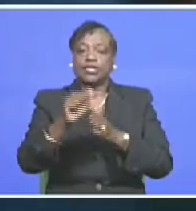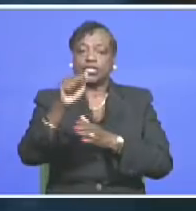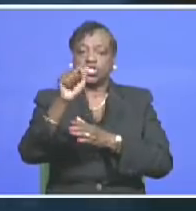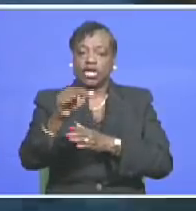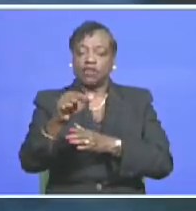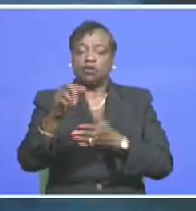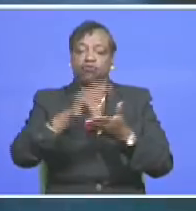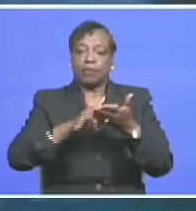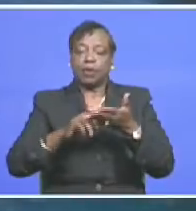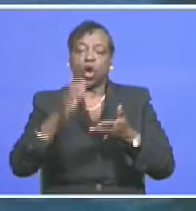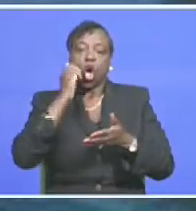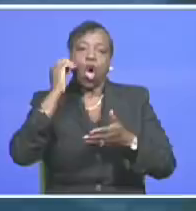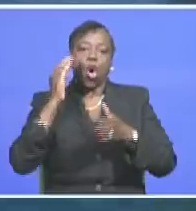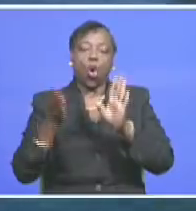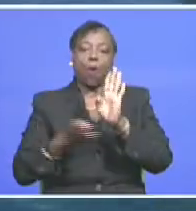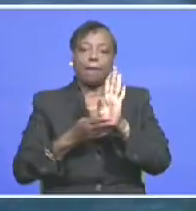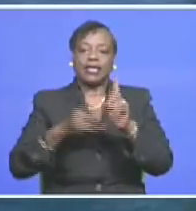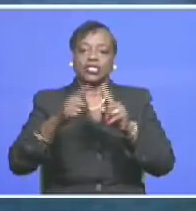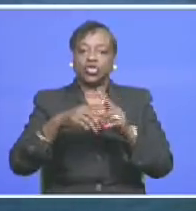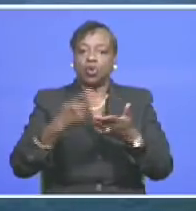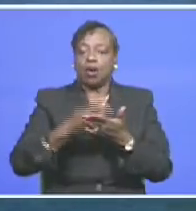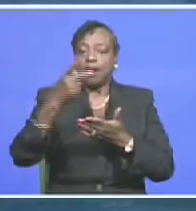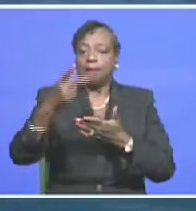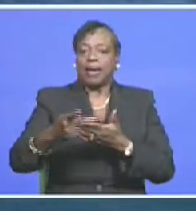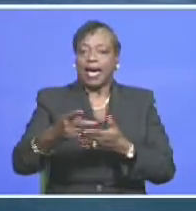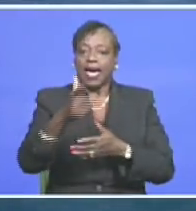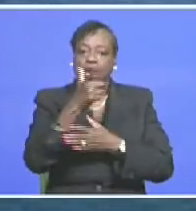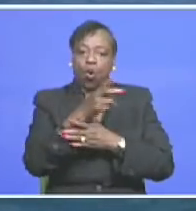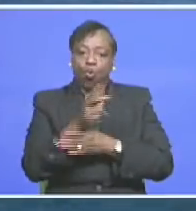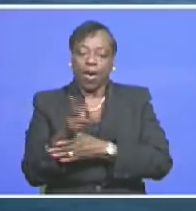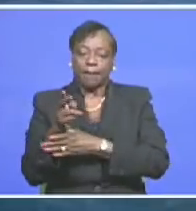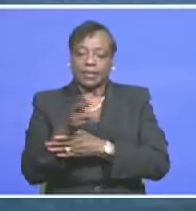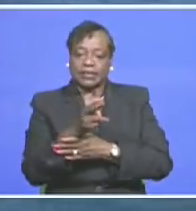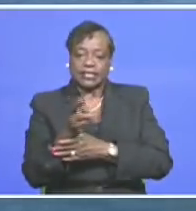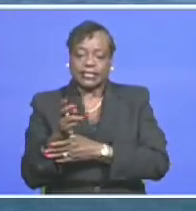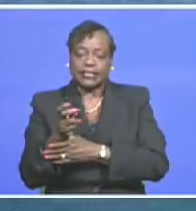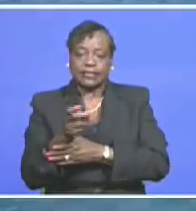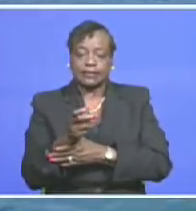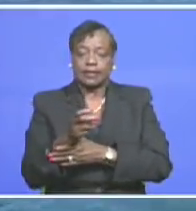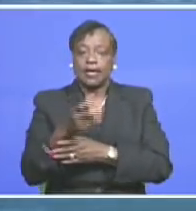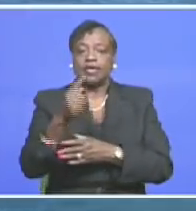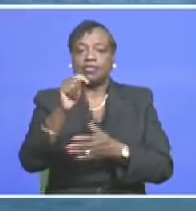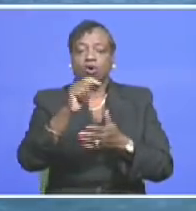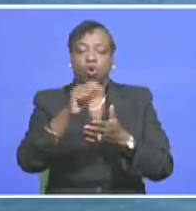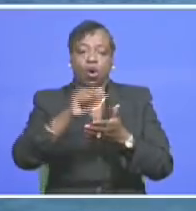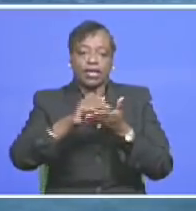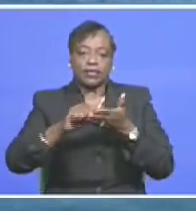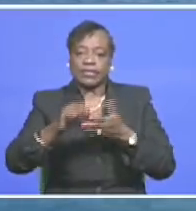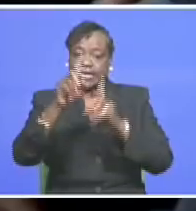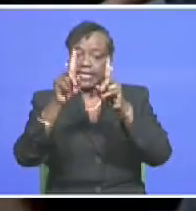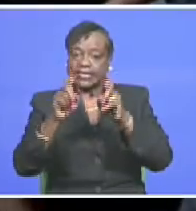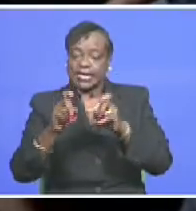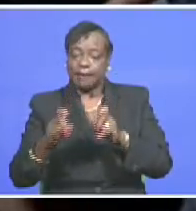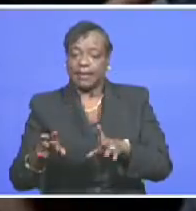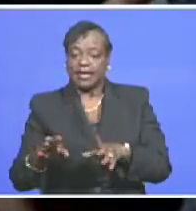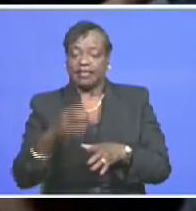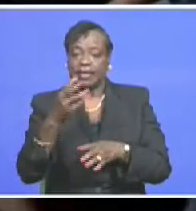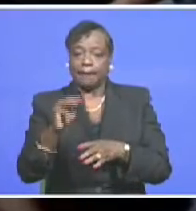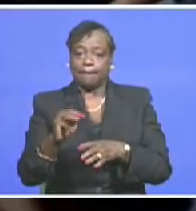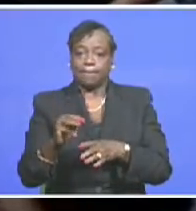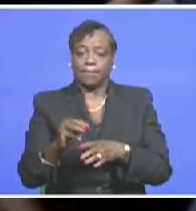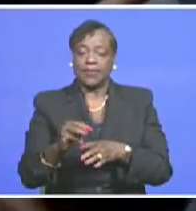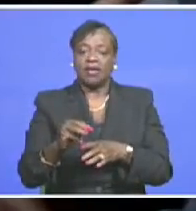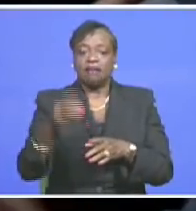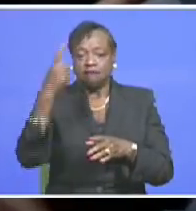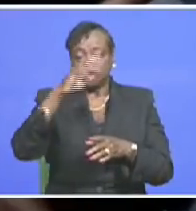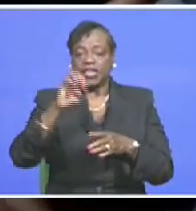home-based business to purchase weapons. In the report, the Auditor General, who was examining purchases of weapons and other paraphernalia for the entity